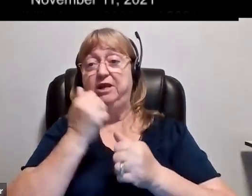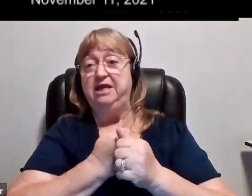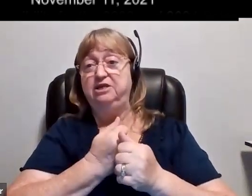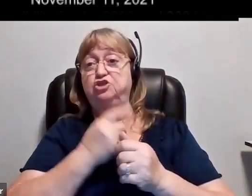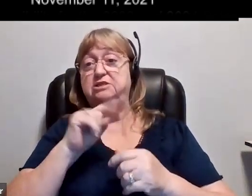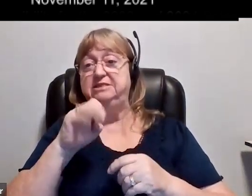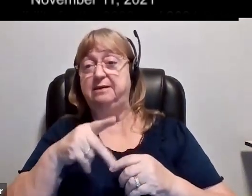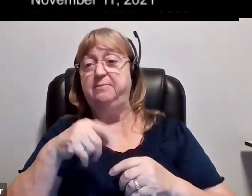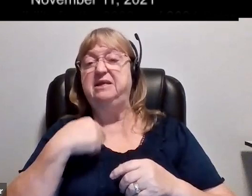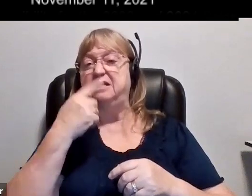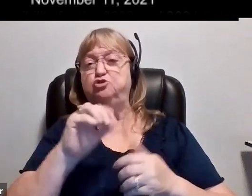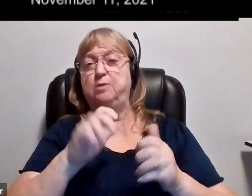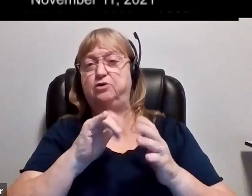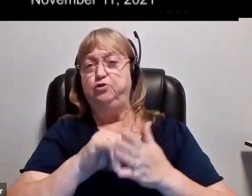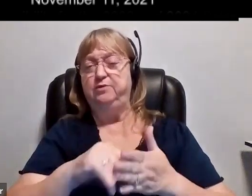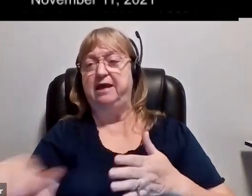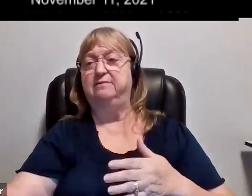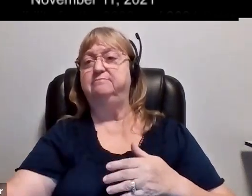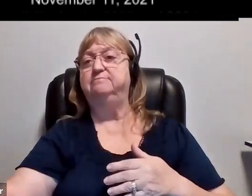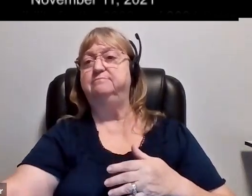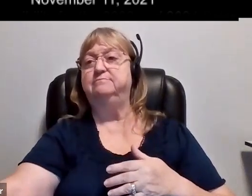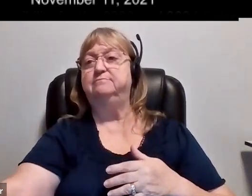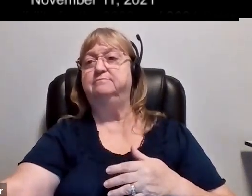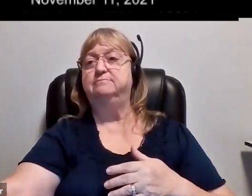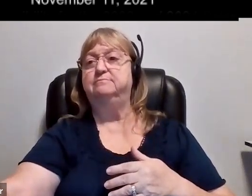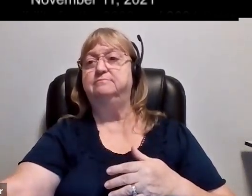tips, it tells you how to do it. And it does have things like color